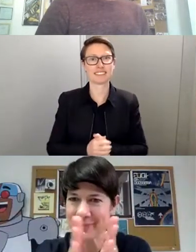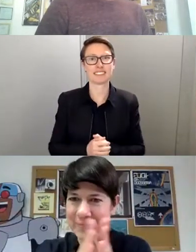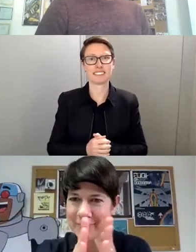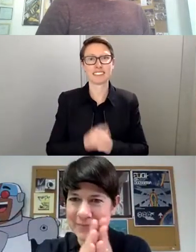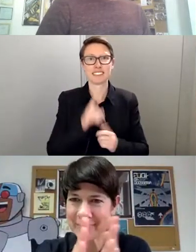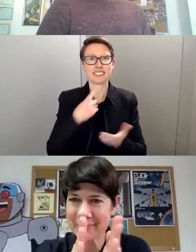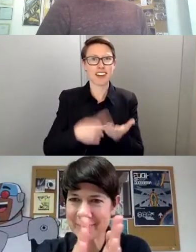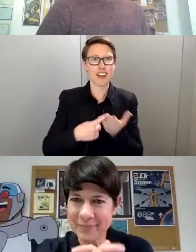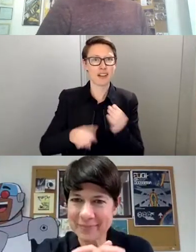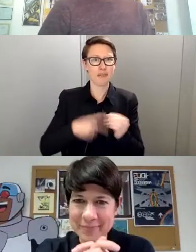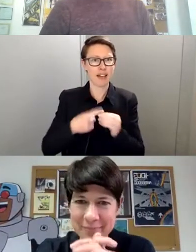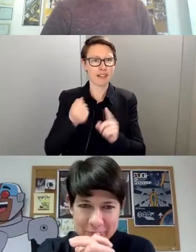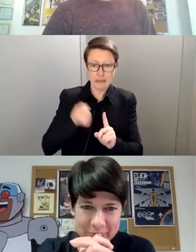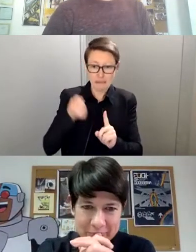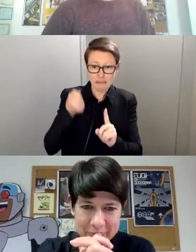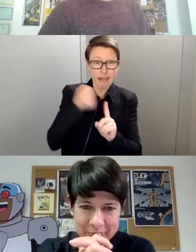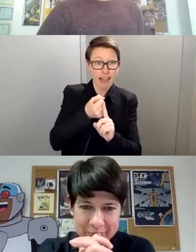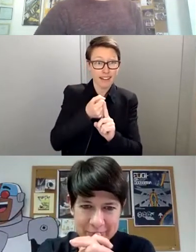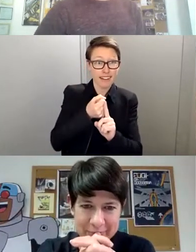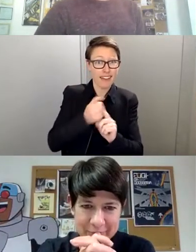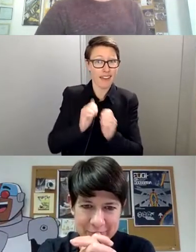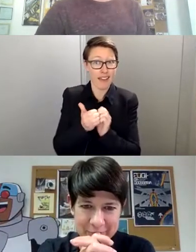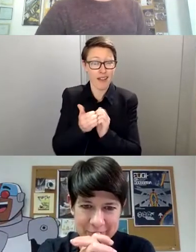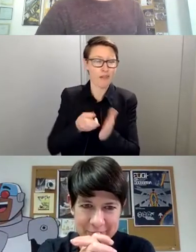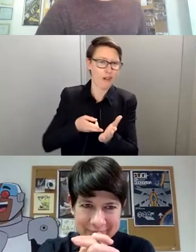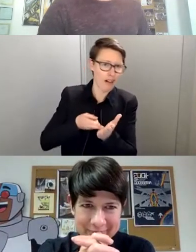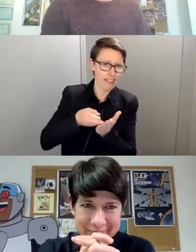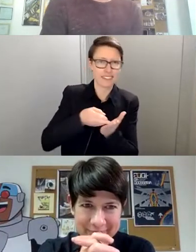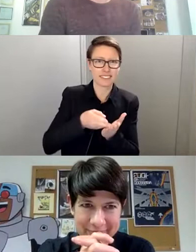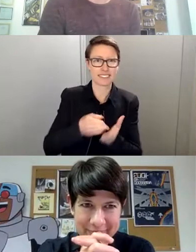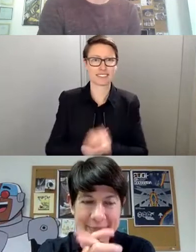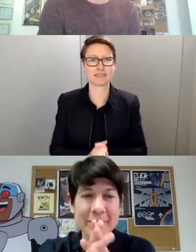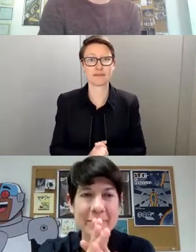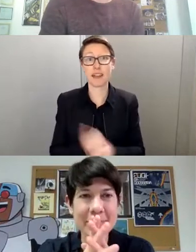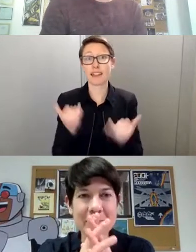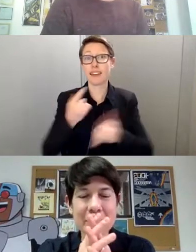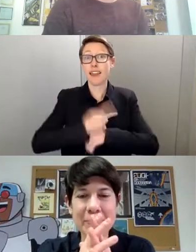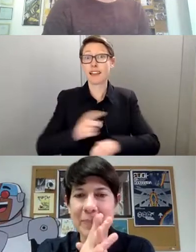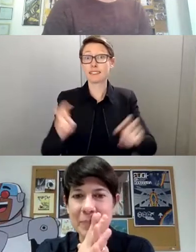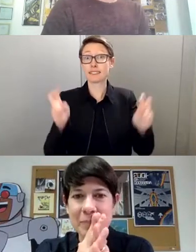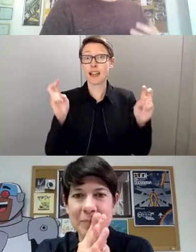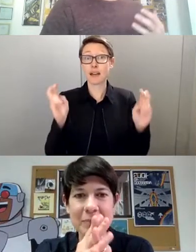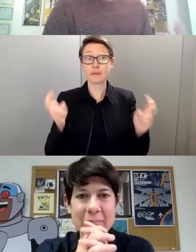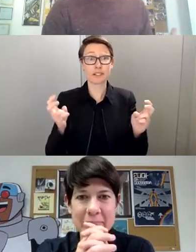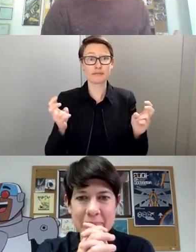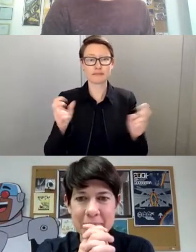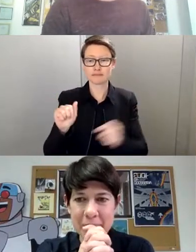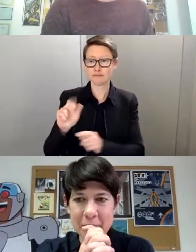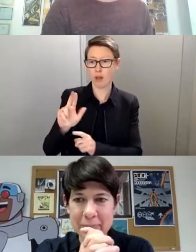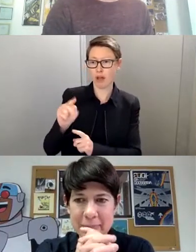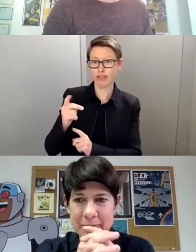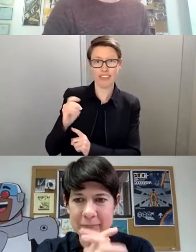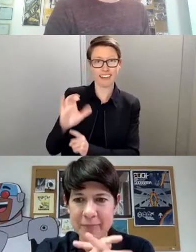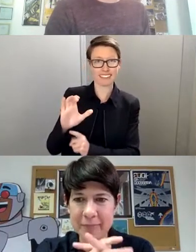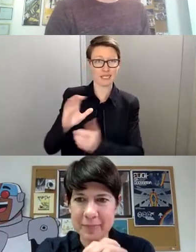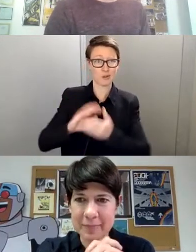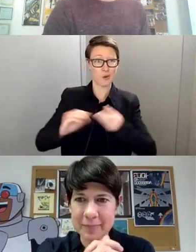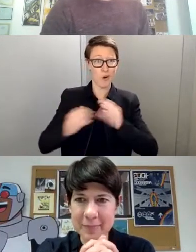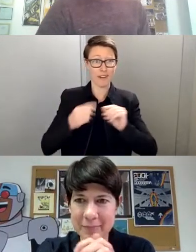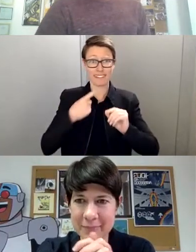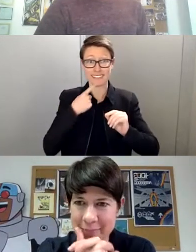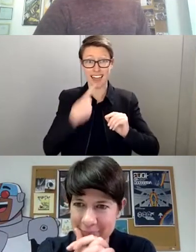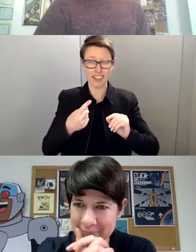through authenticity. Today's subject, we're going to talk about authentic storytelling, which is here to